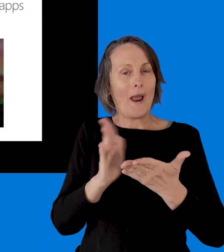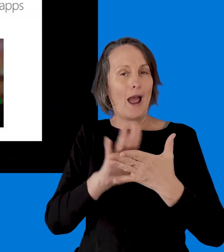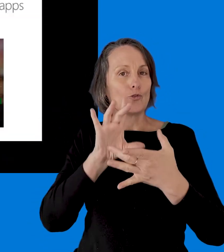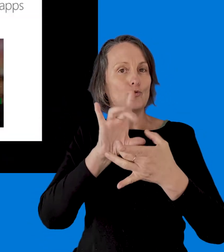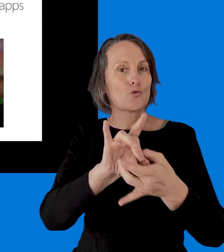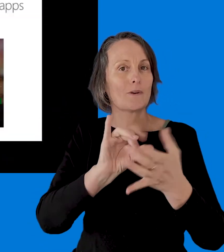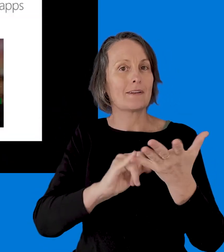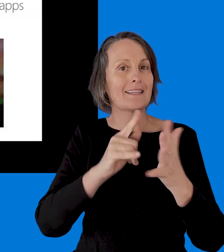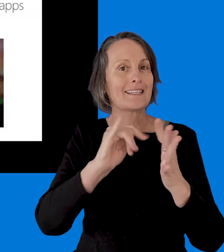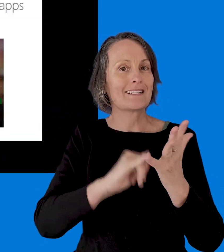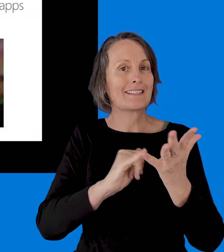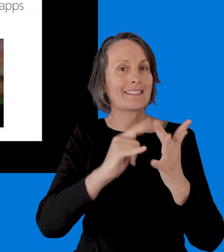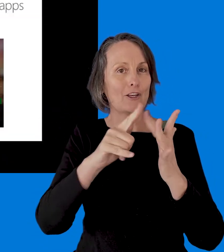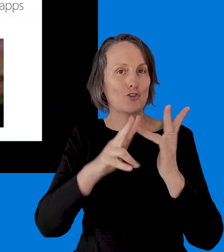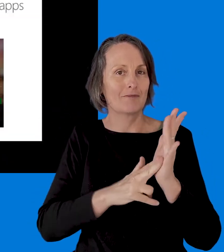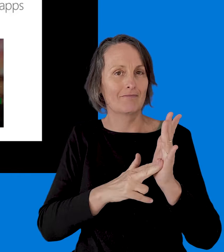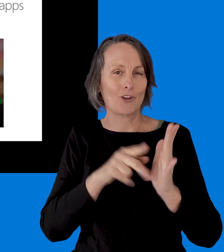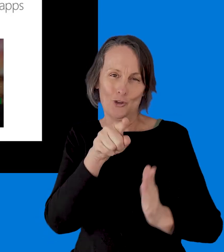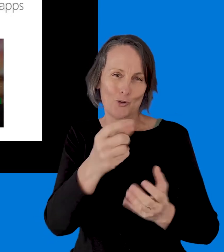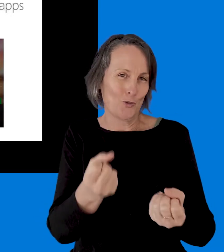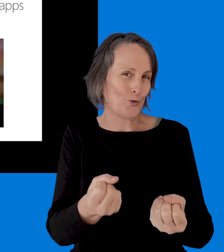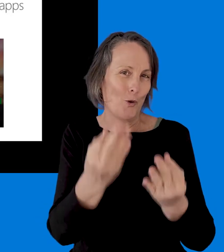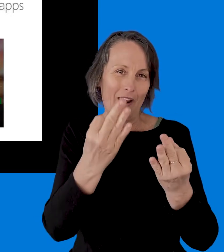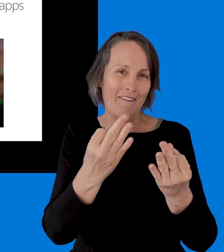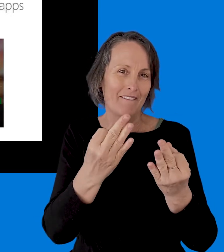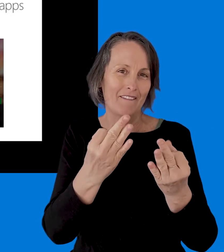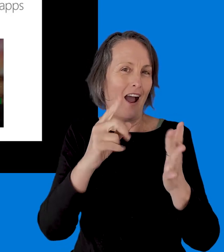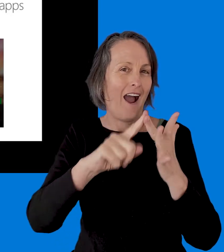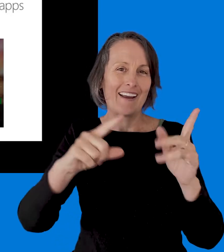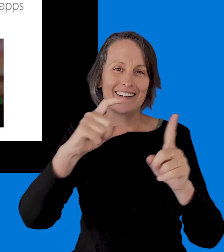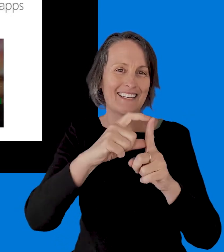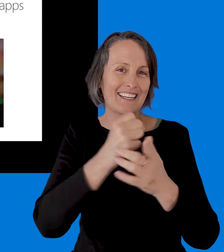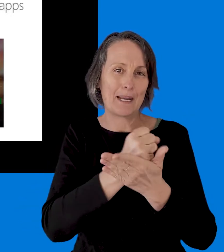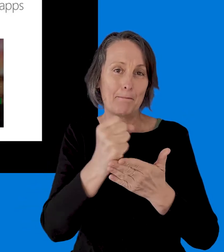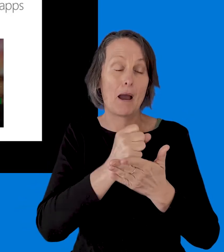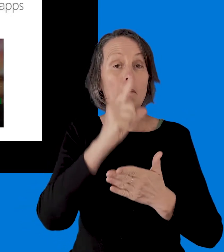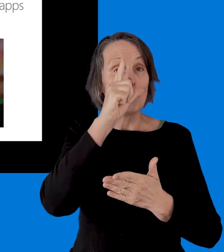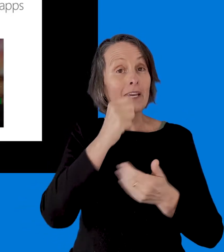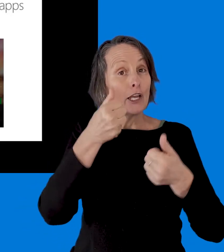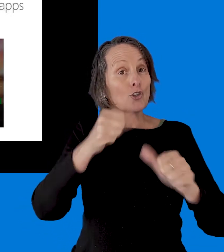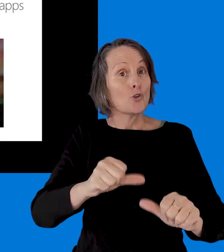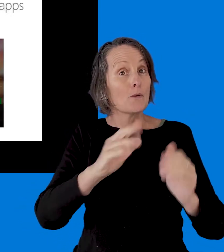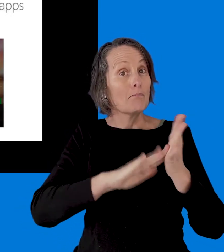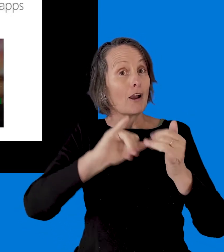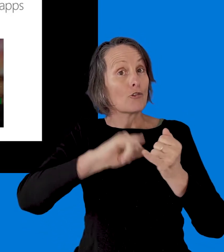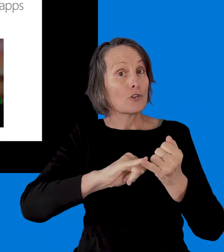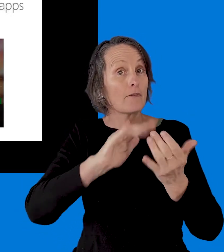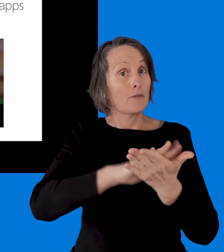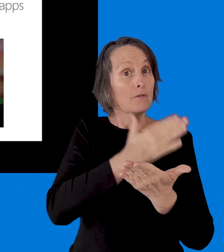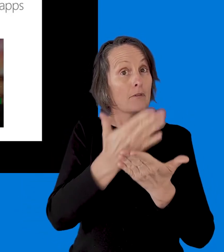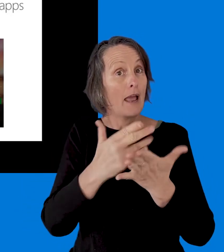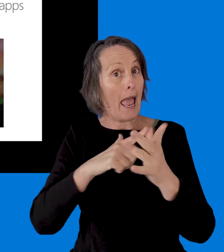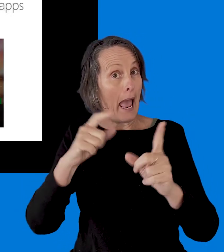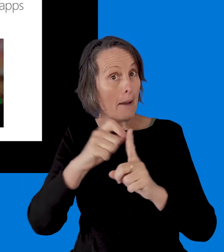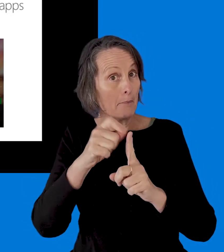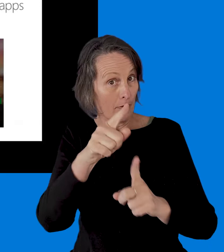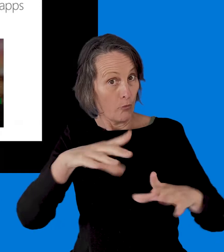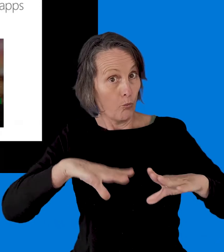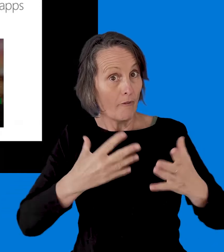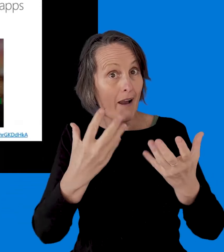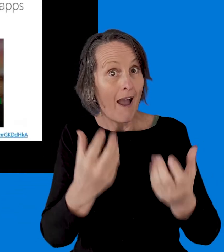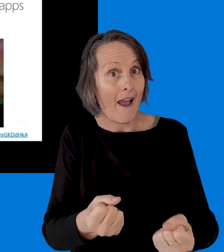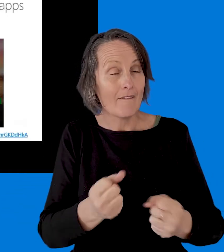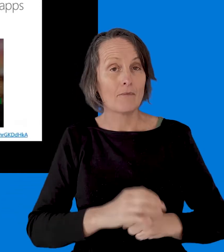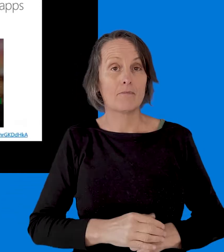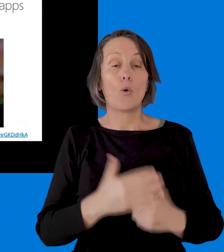shows you how to join the session. And right now you don't have a session ID. So you can join using the Microsoft Translator app if you have that on your device.